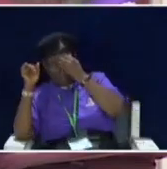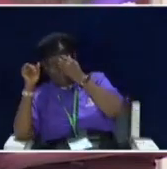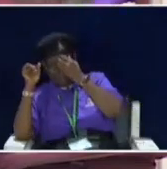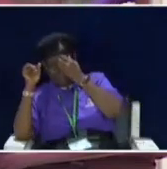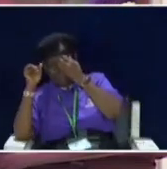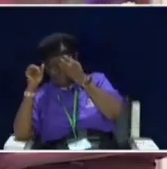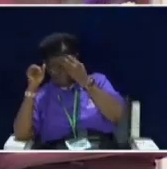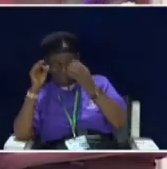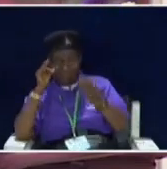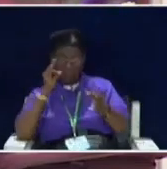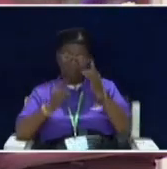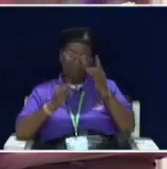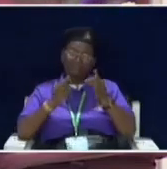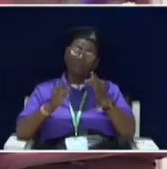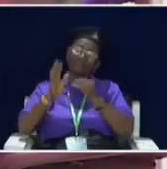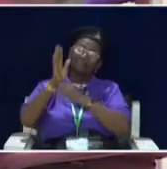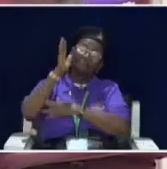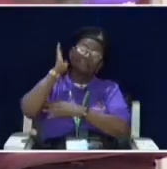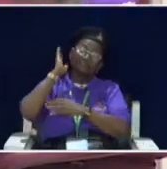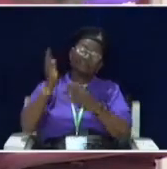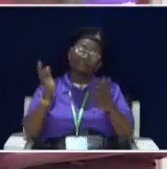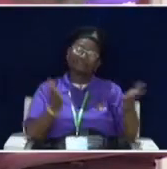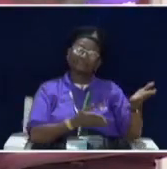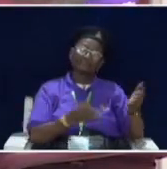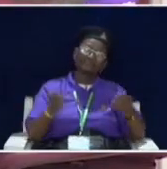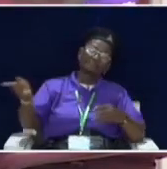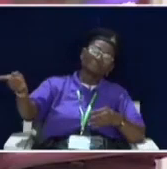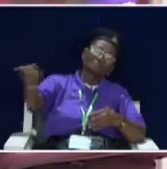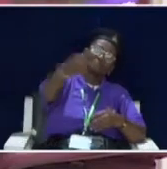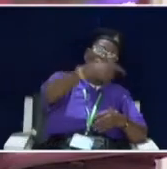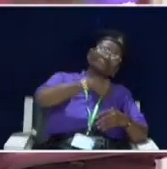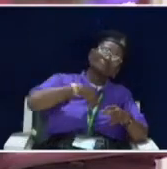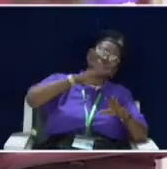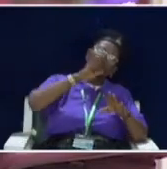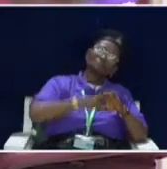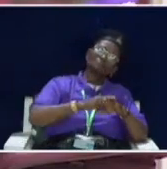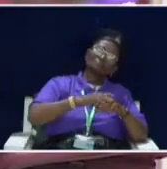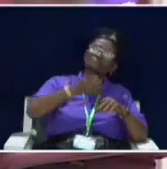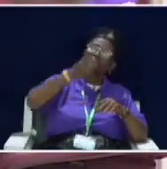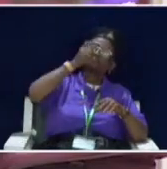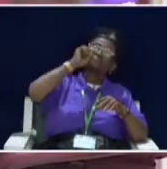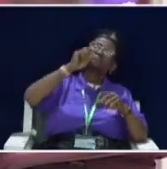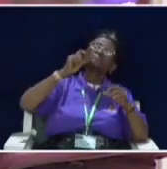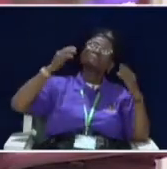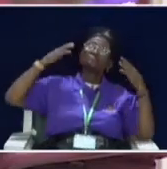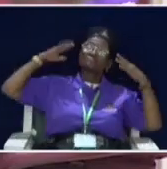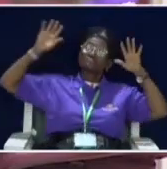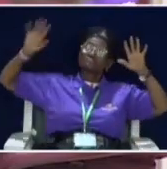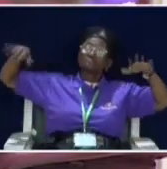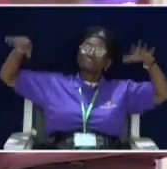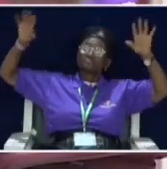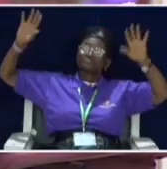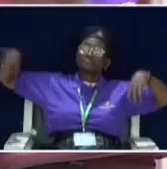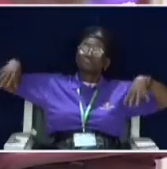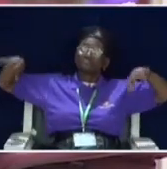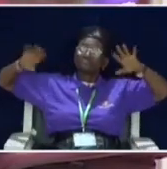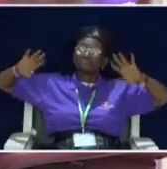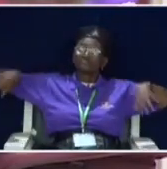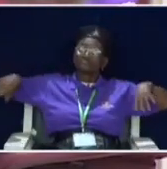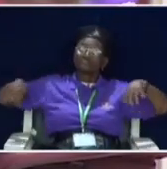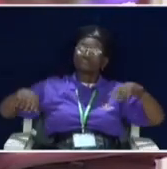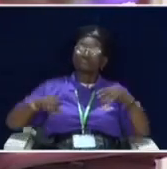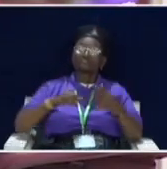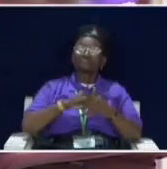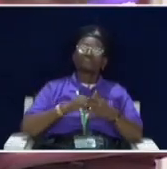If God is going to carry you on eagle's wings. Bí Ọlọ́run bá máa gbé ọ lórí ìyẹ́ idì. It can only